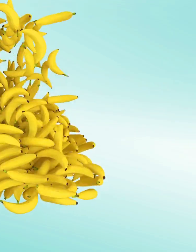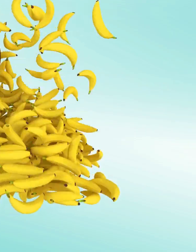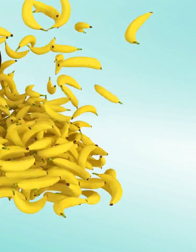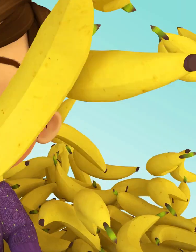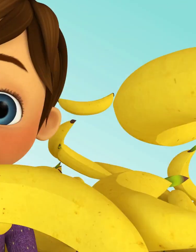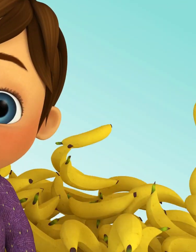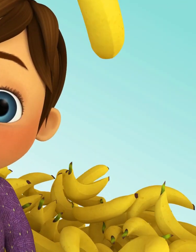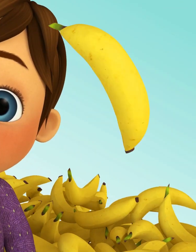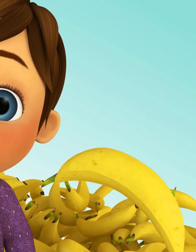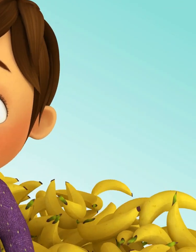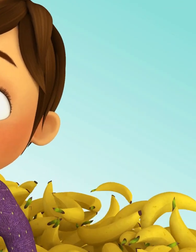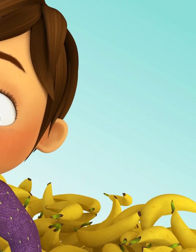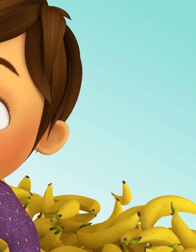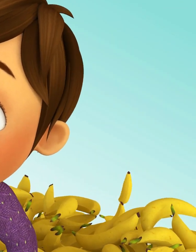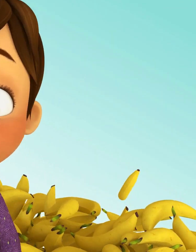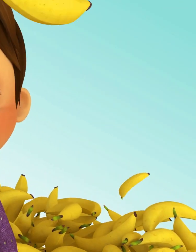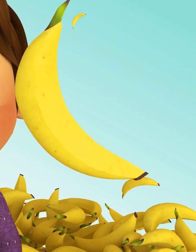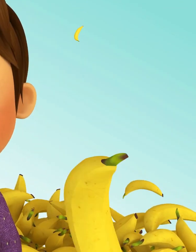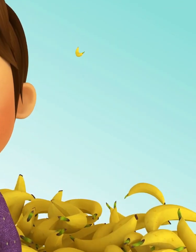foreign